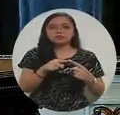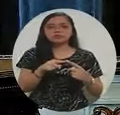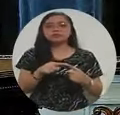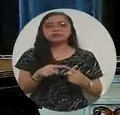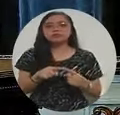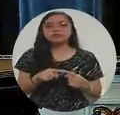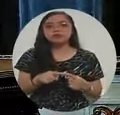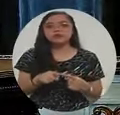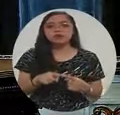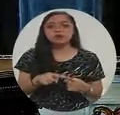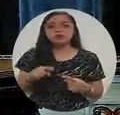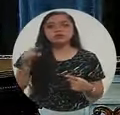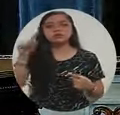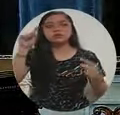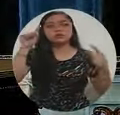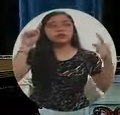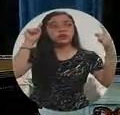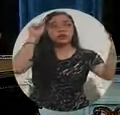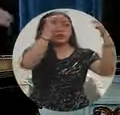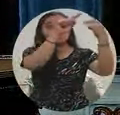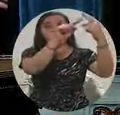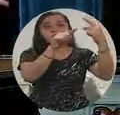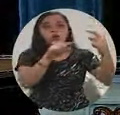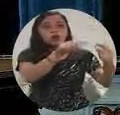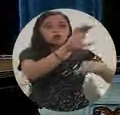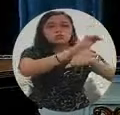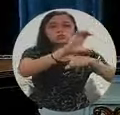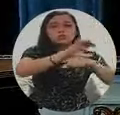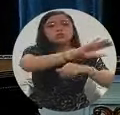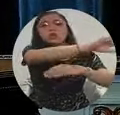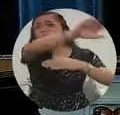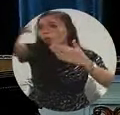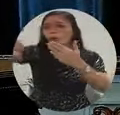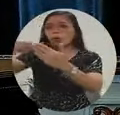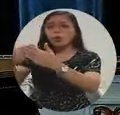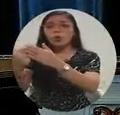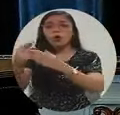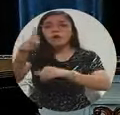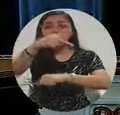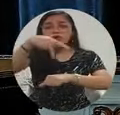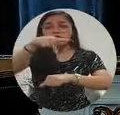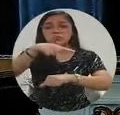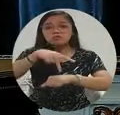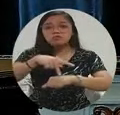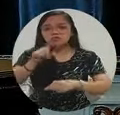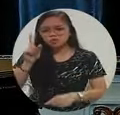when our goal in this church, our project is to evangelize the whole country.